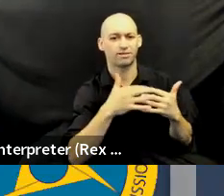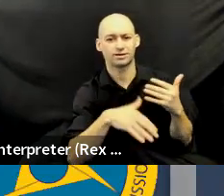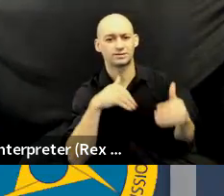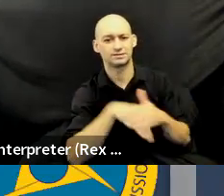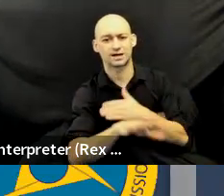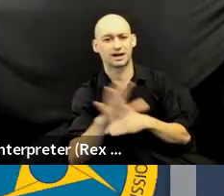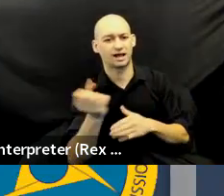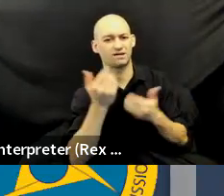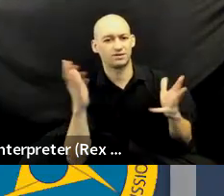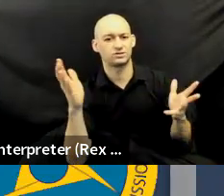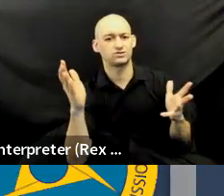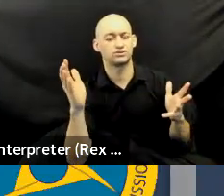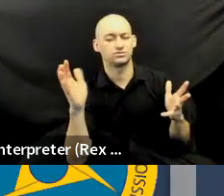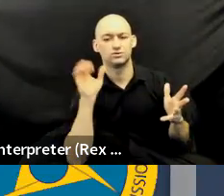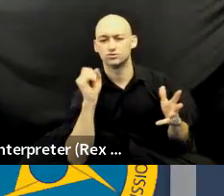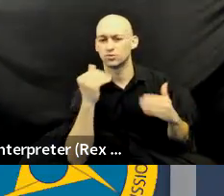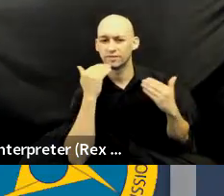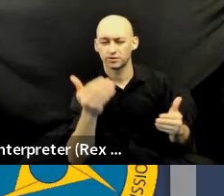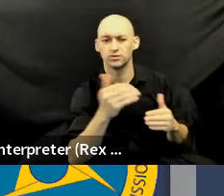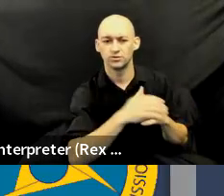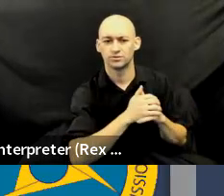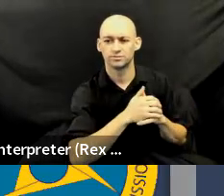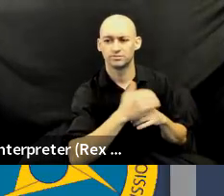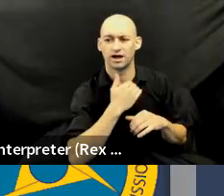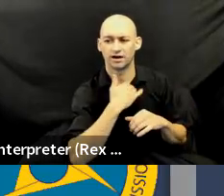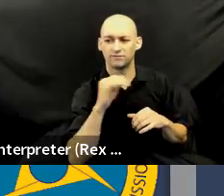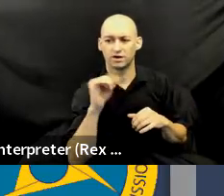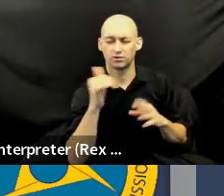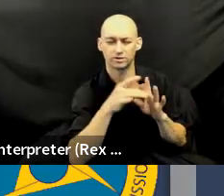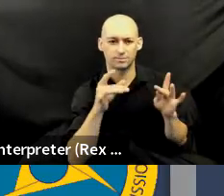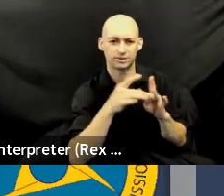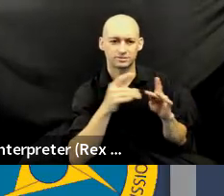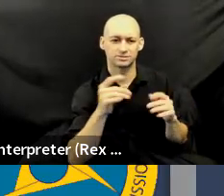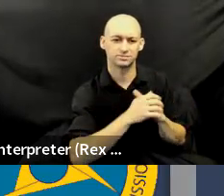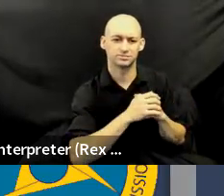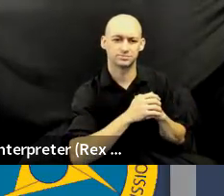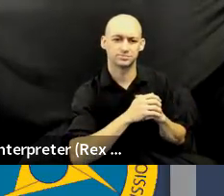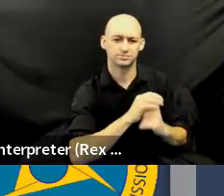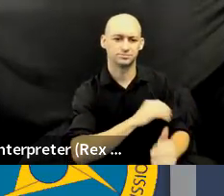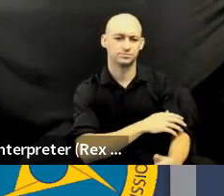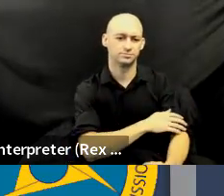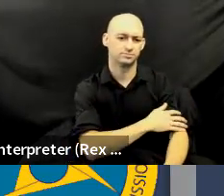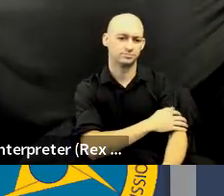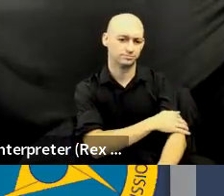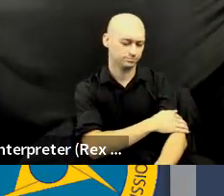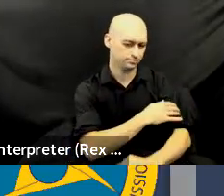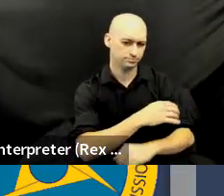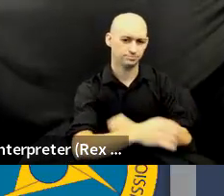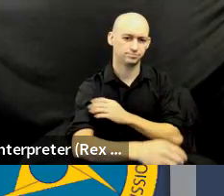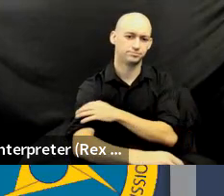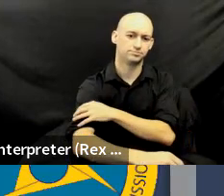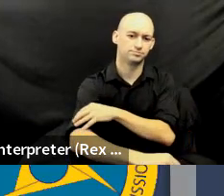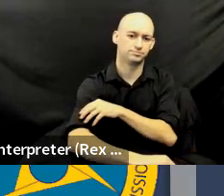getting this done. So thank you. Do we have any other comments and questions from commissioners? Yes, Commissioner Falcone.